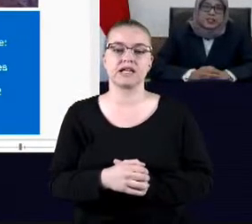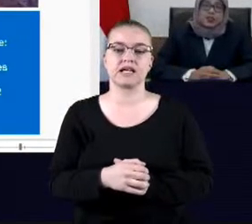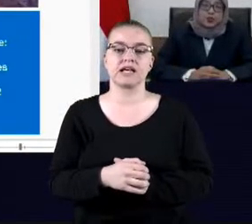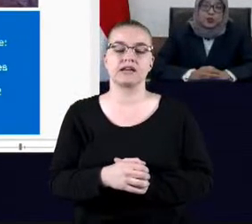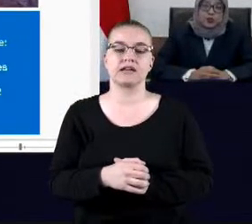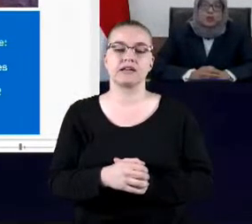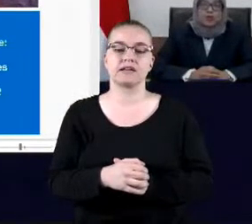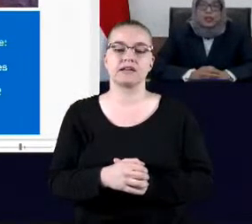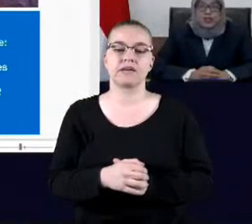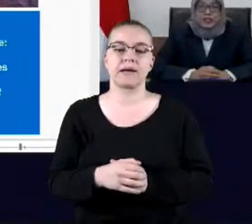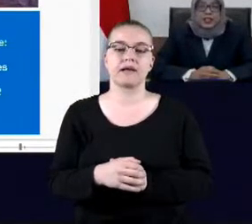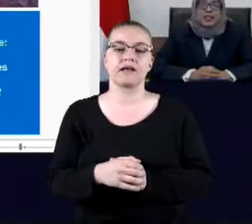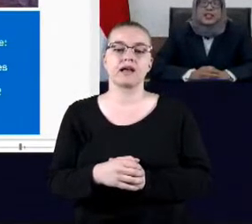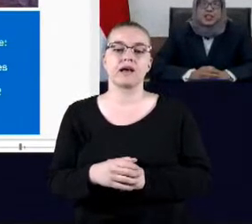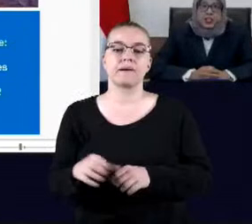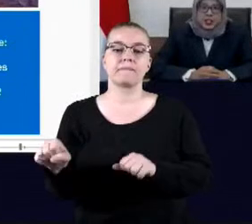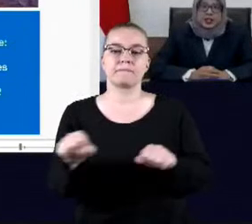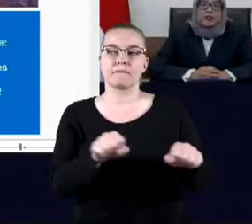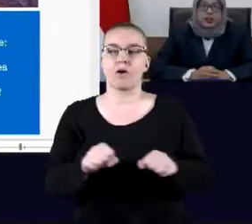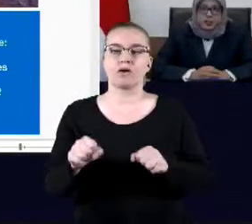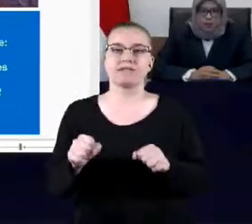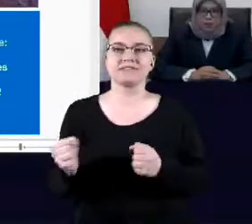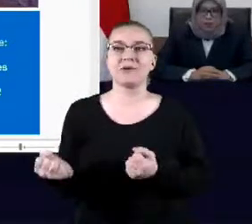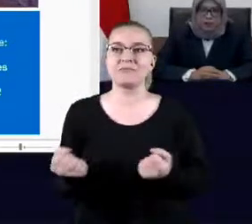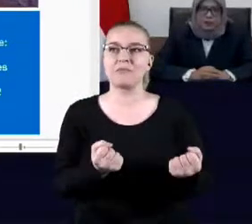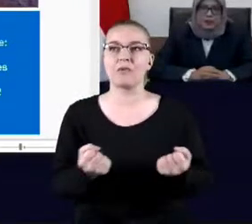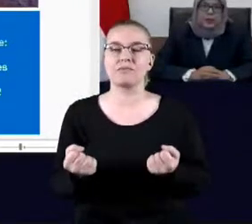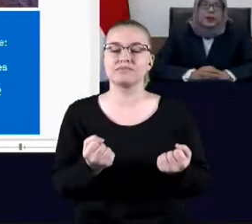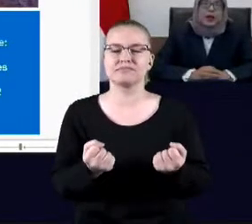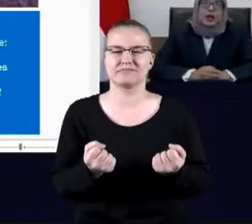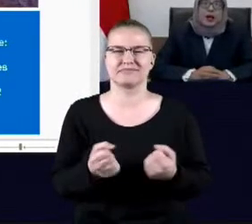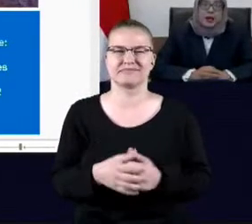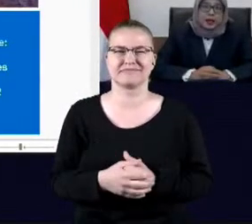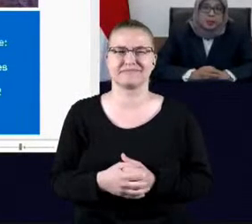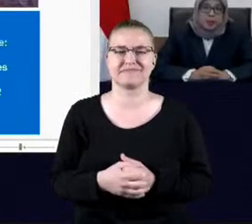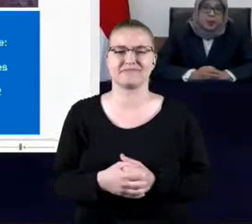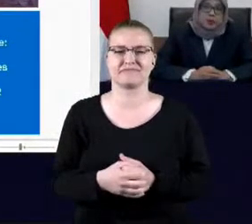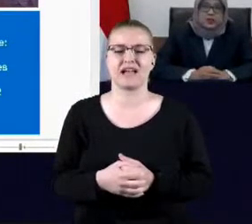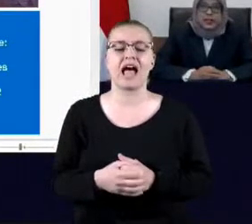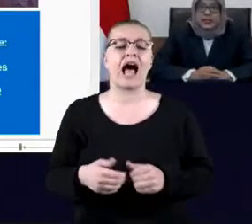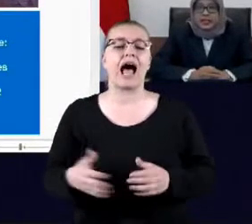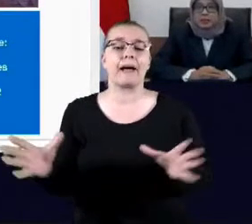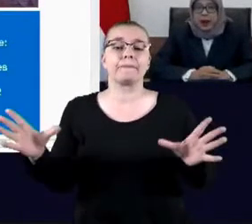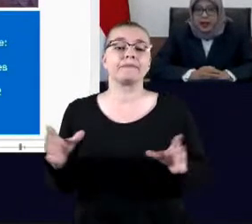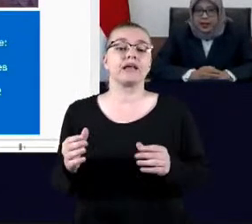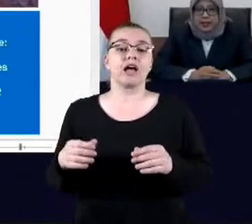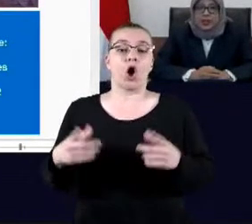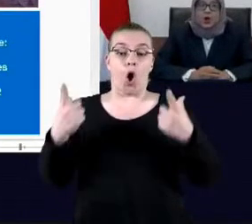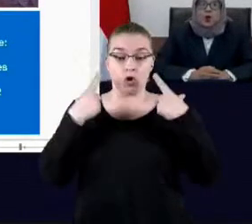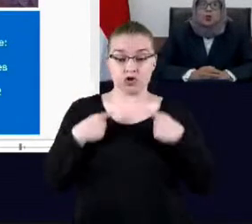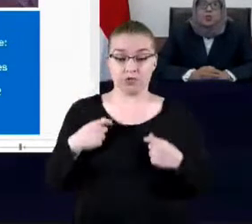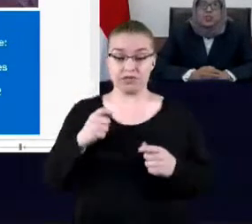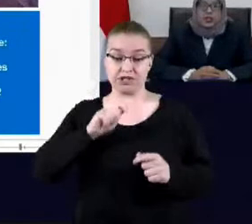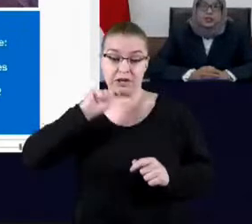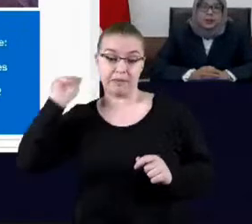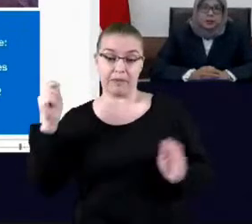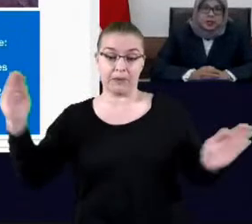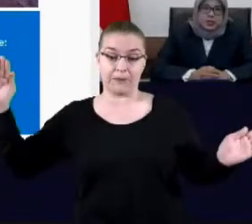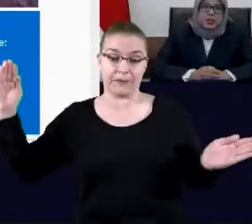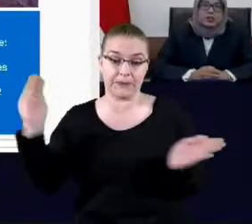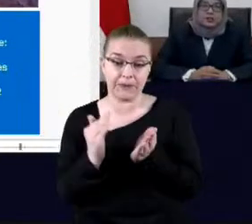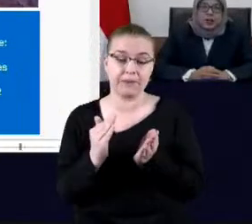physical mobility to investing in digital infrastructures. neighborhood-centric planning,